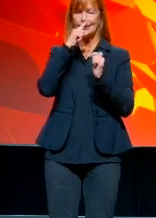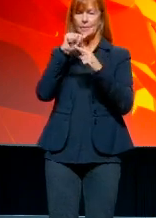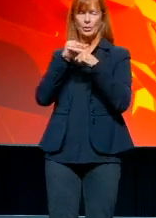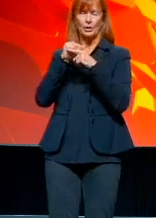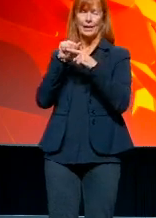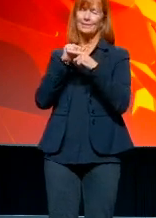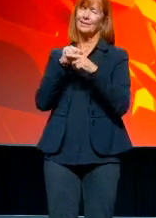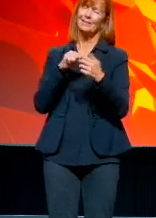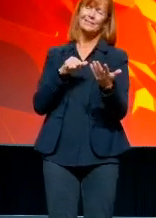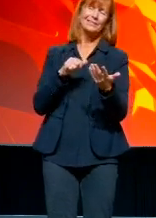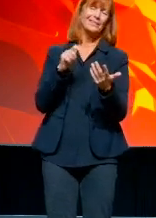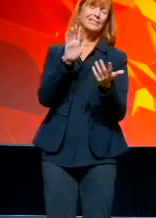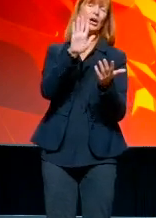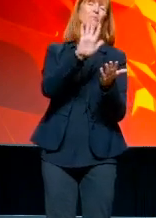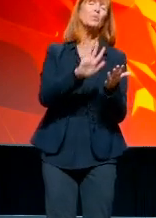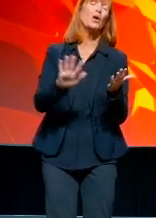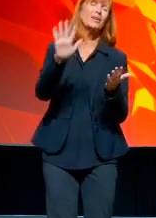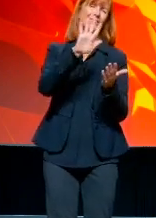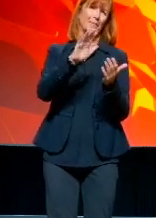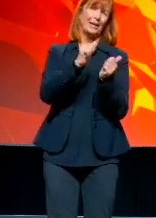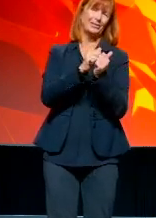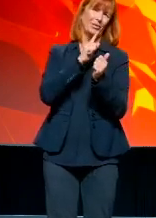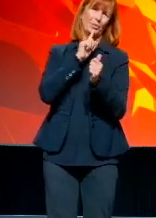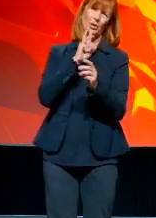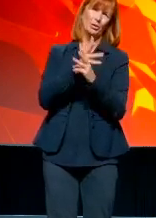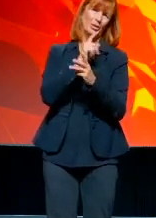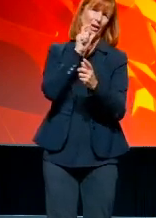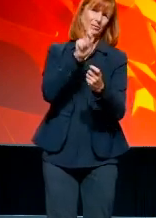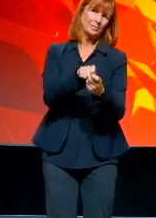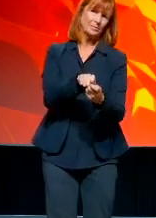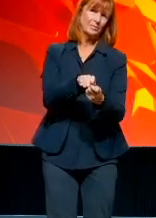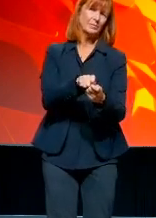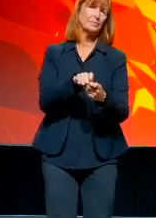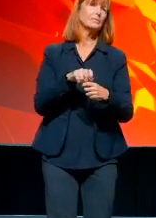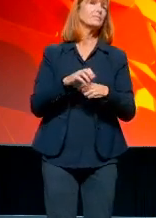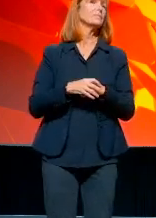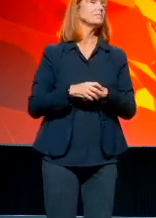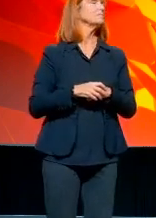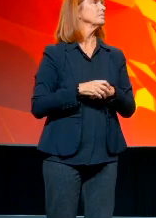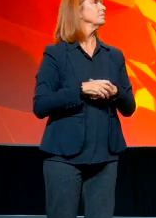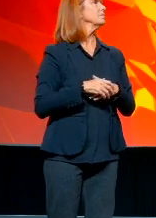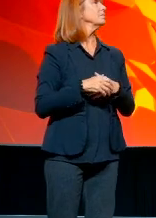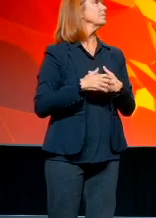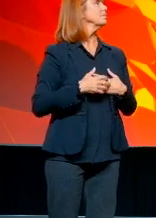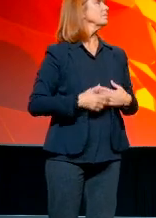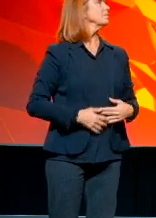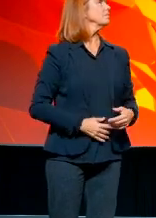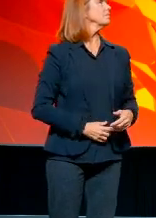another approximation of the real world. And so it depends like so the kind of like so the level of reasoning you want